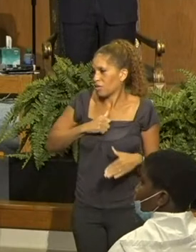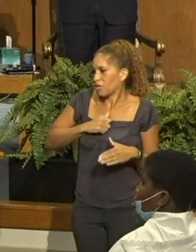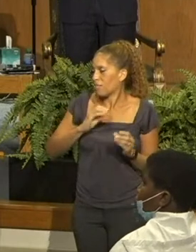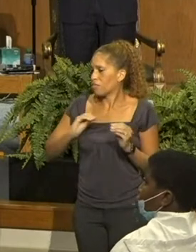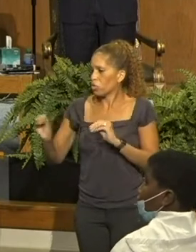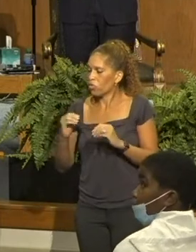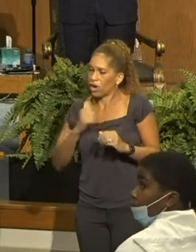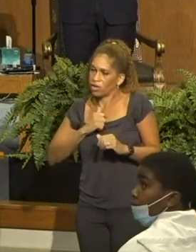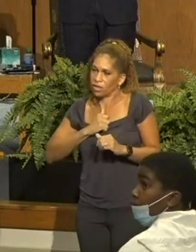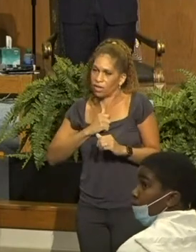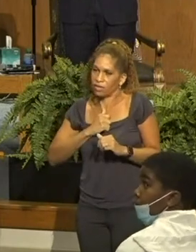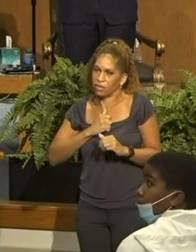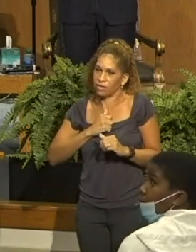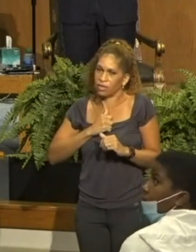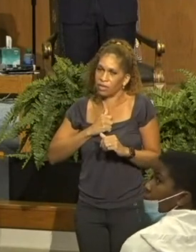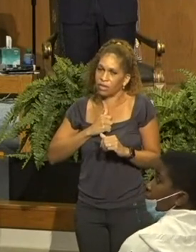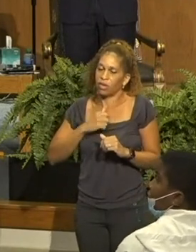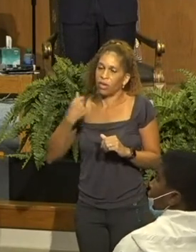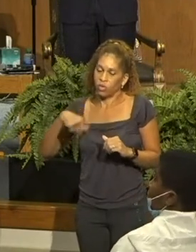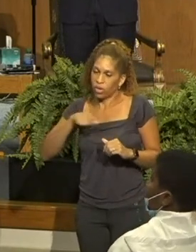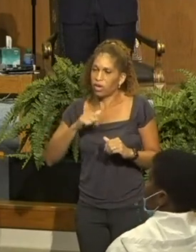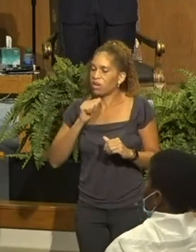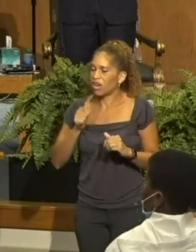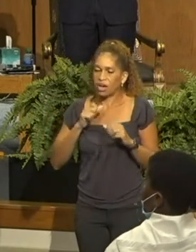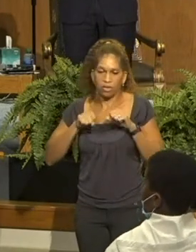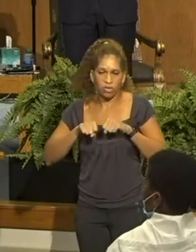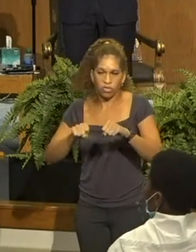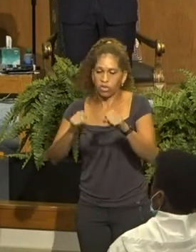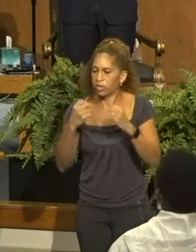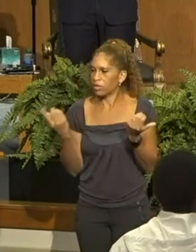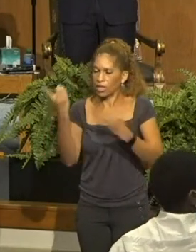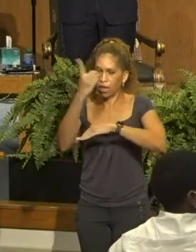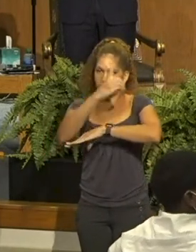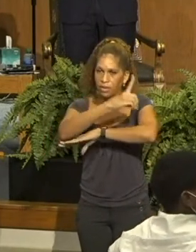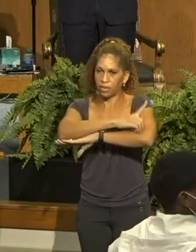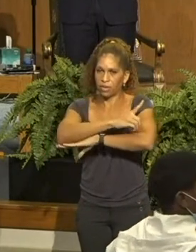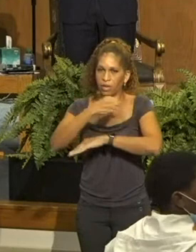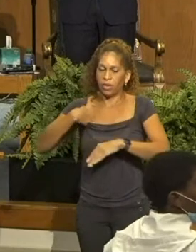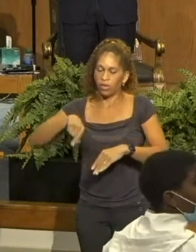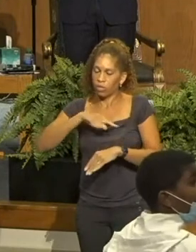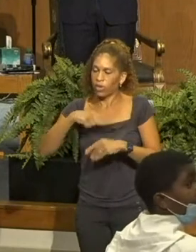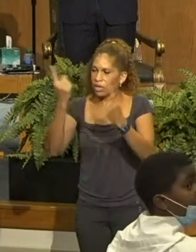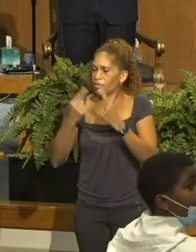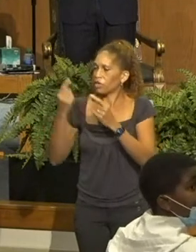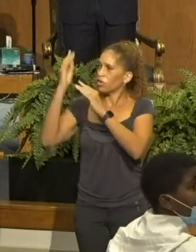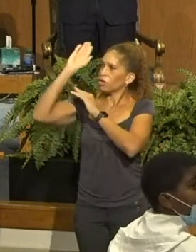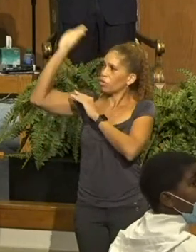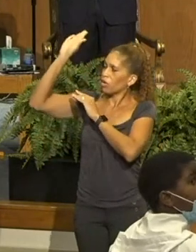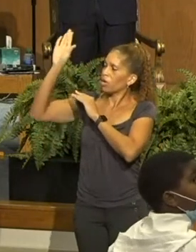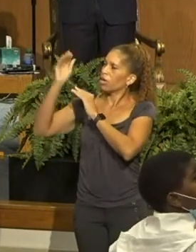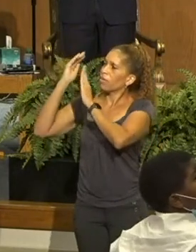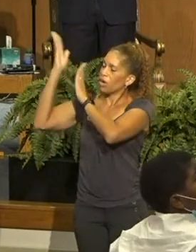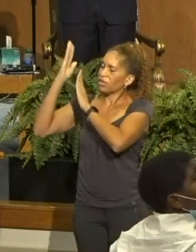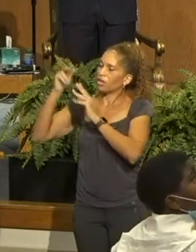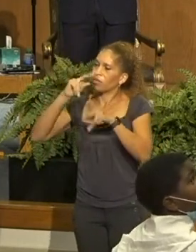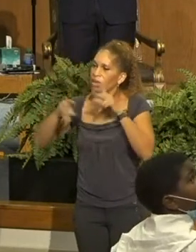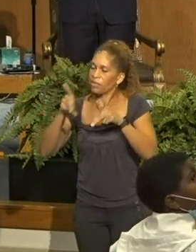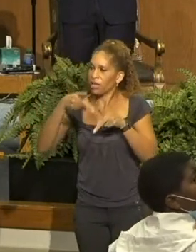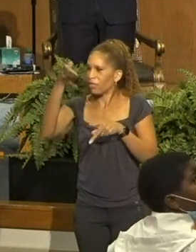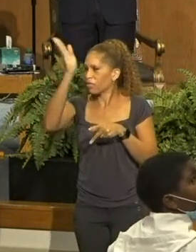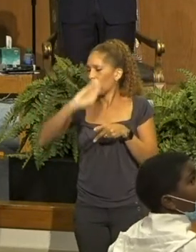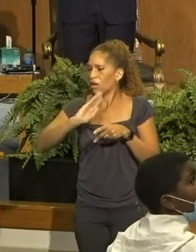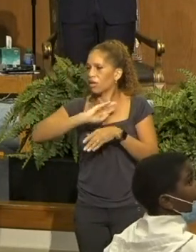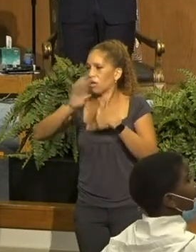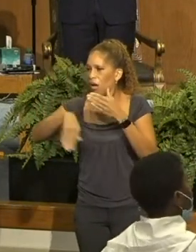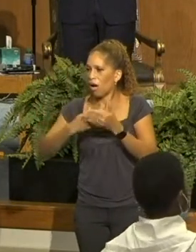move ourselves, and that we are not on the streets today. We come into your presence today as people of God from